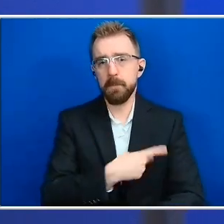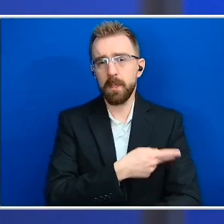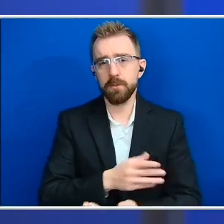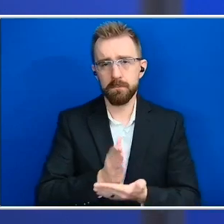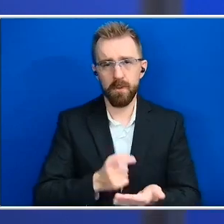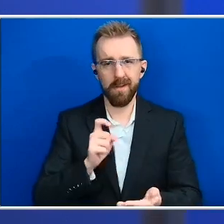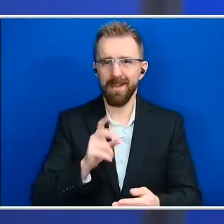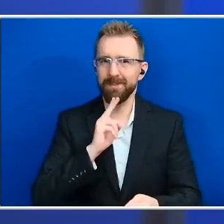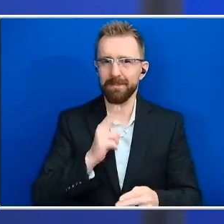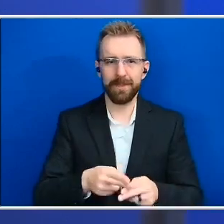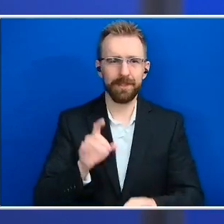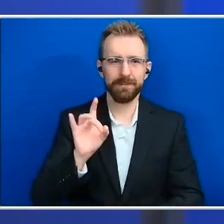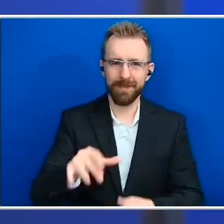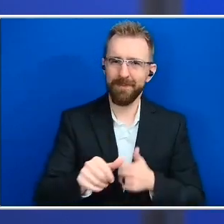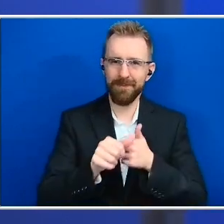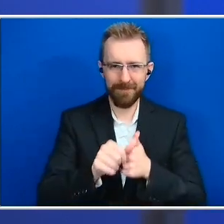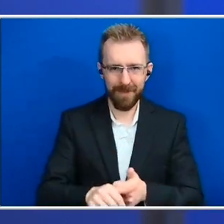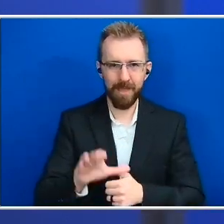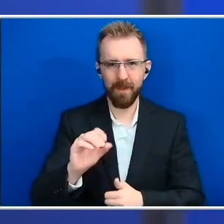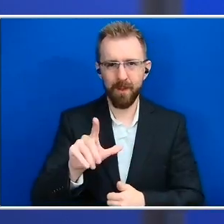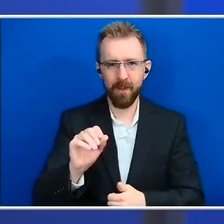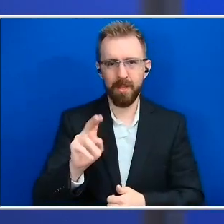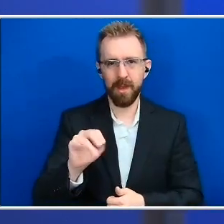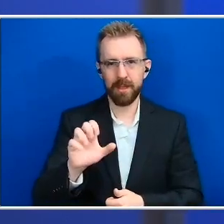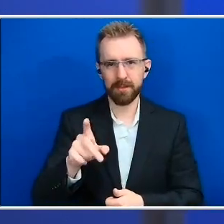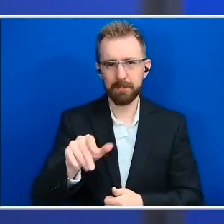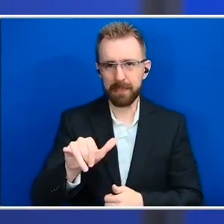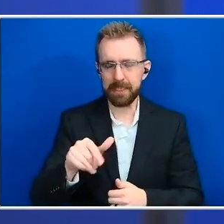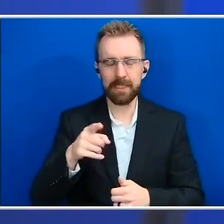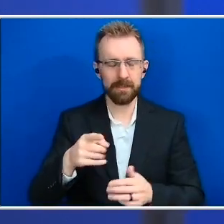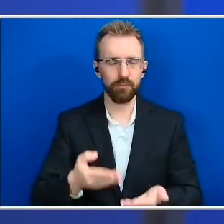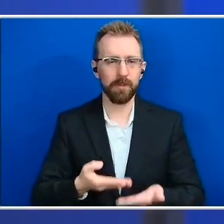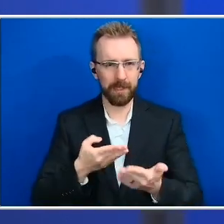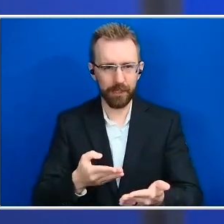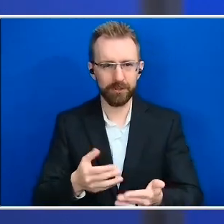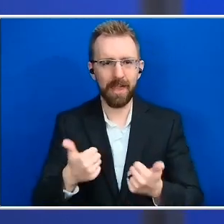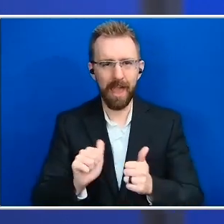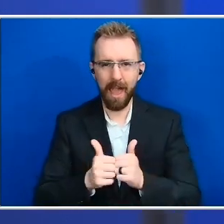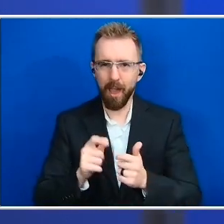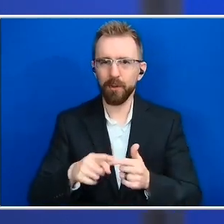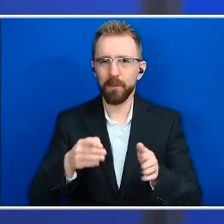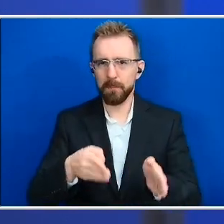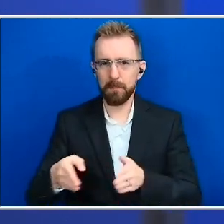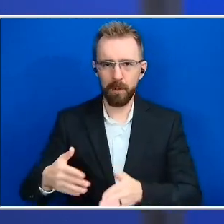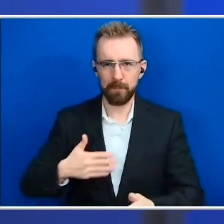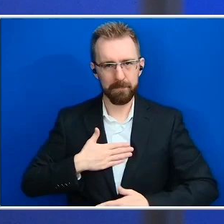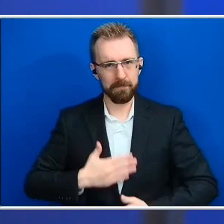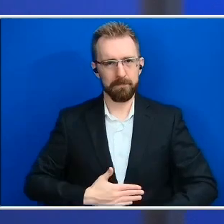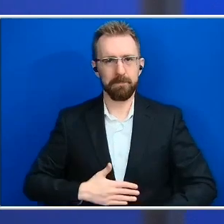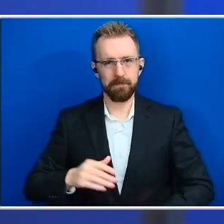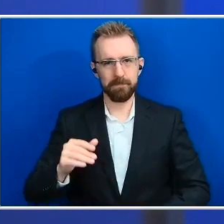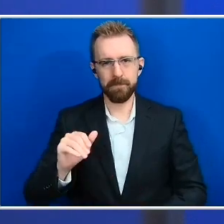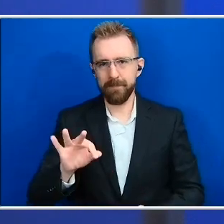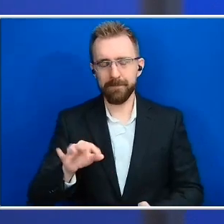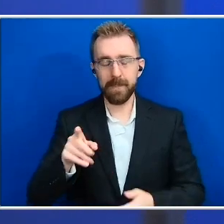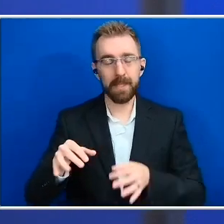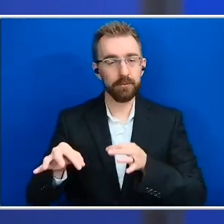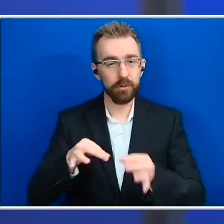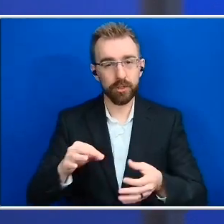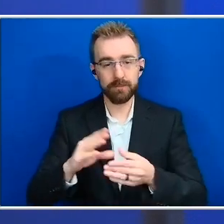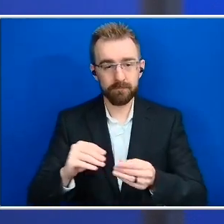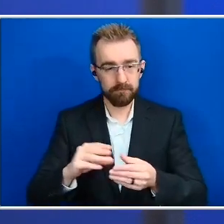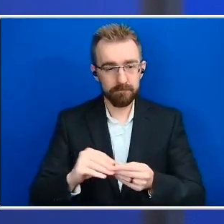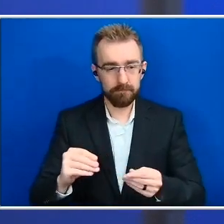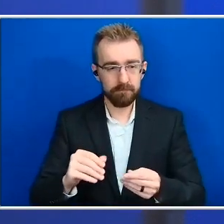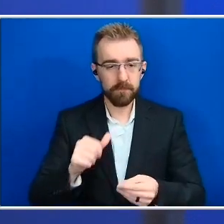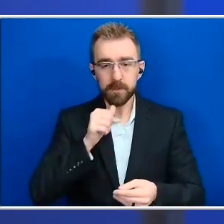the colonoscopy recommendation, that how to prep your colon. If the instruction says don't drink or